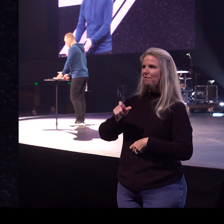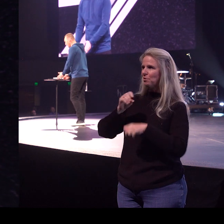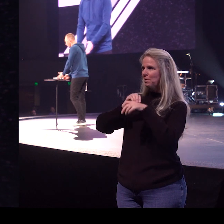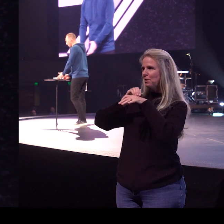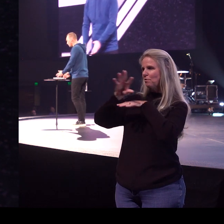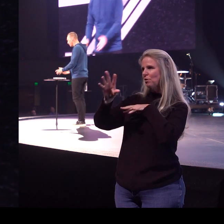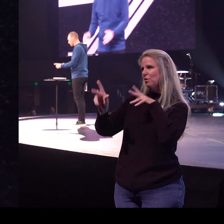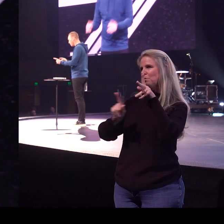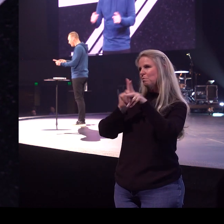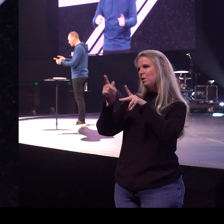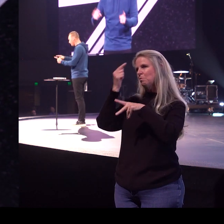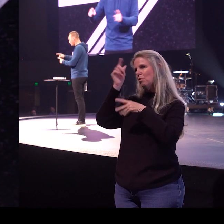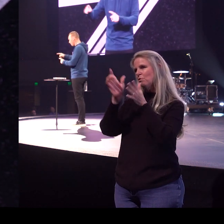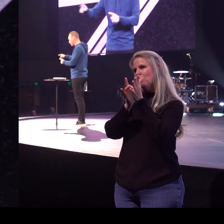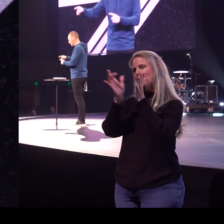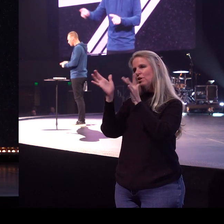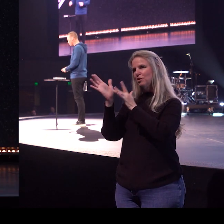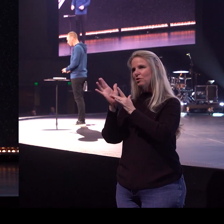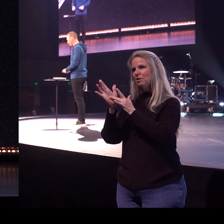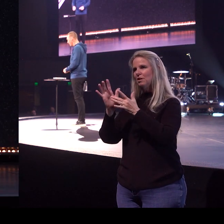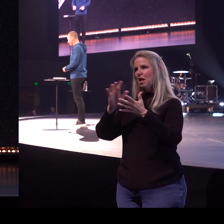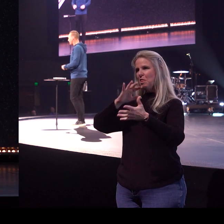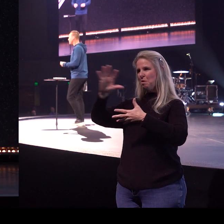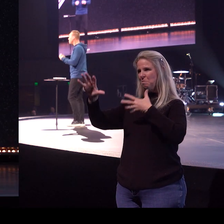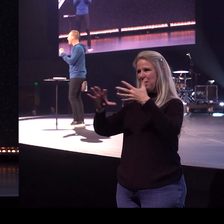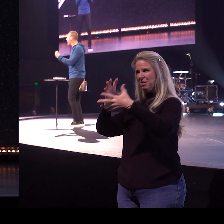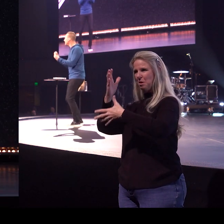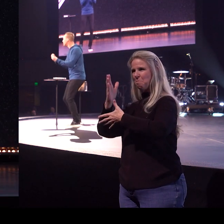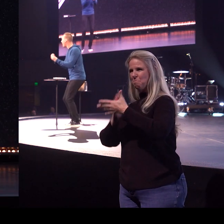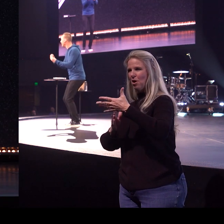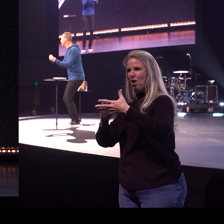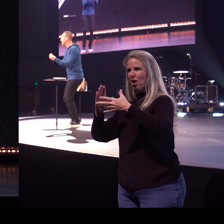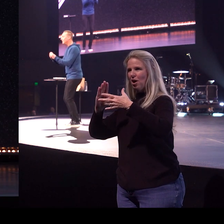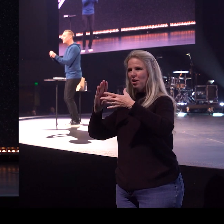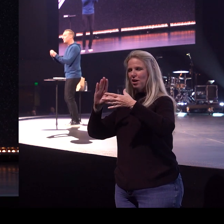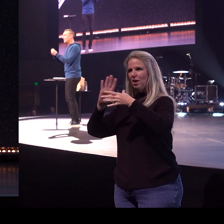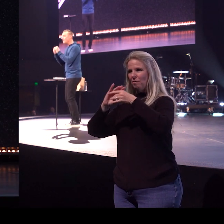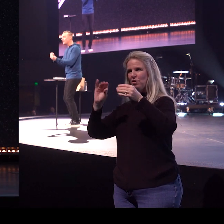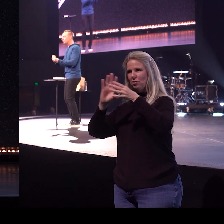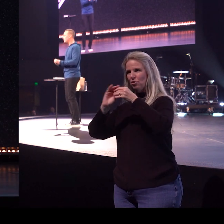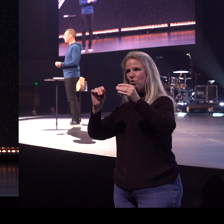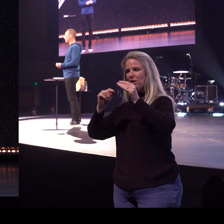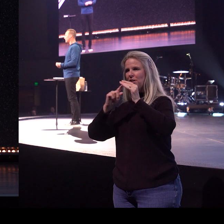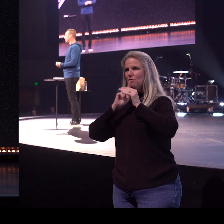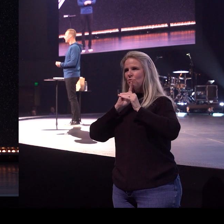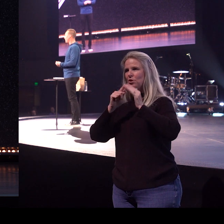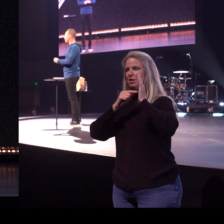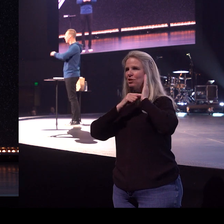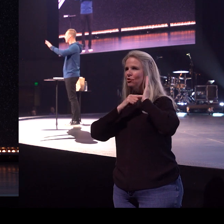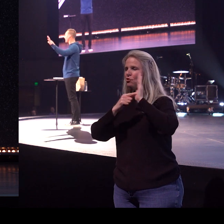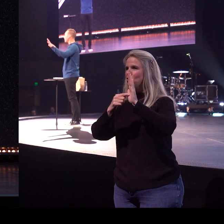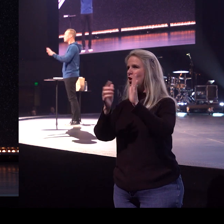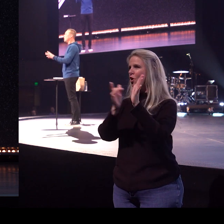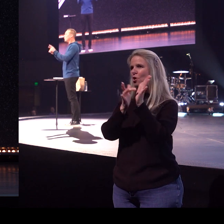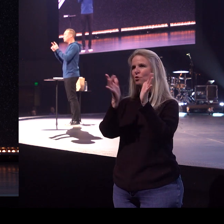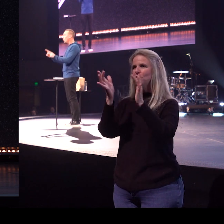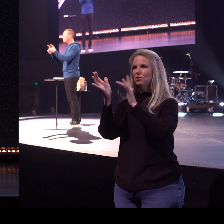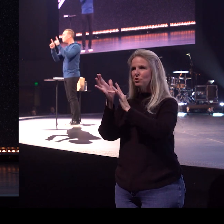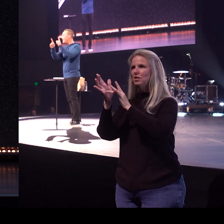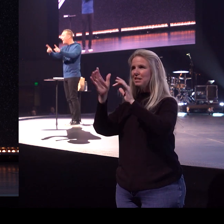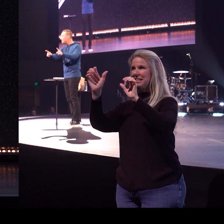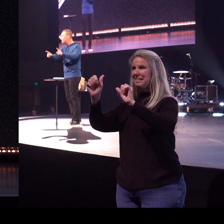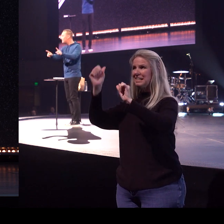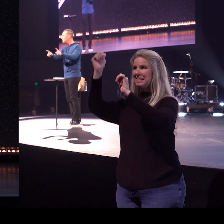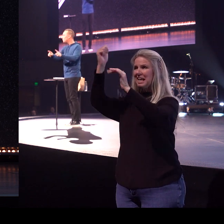thing we learn from this woman's story is the messiest parts of our story can magnify the message of Jesus, almost more than anything else.